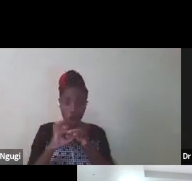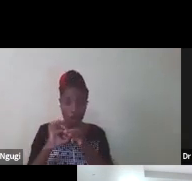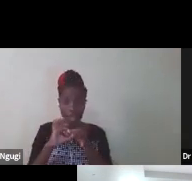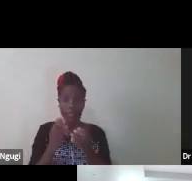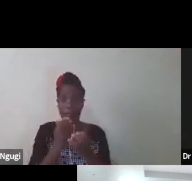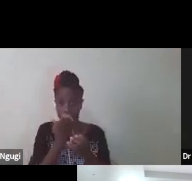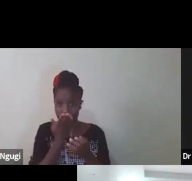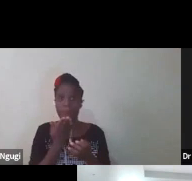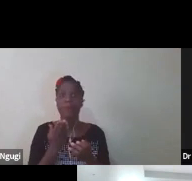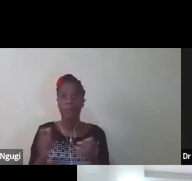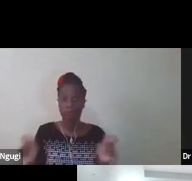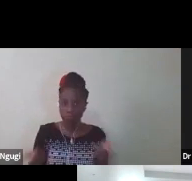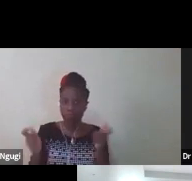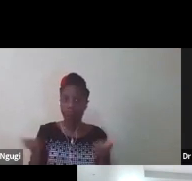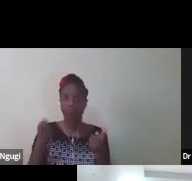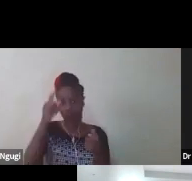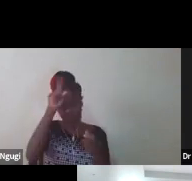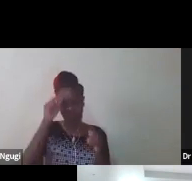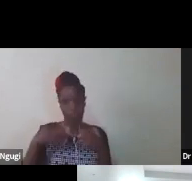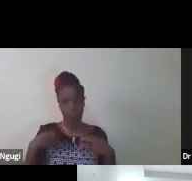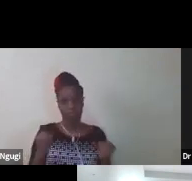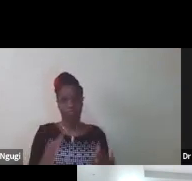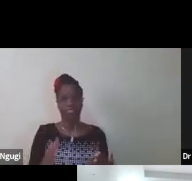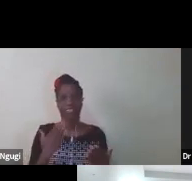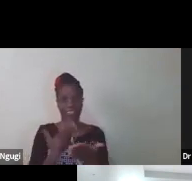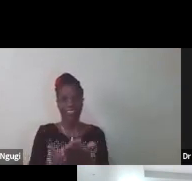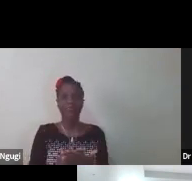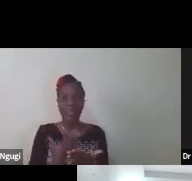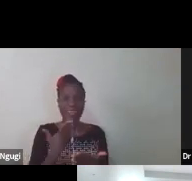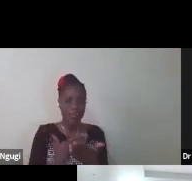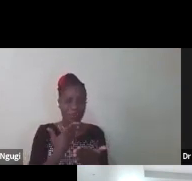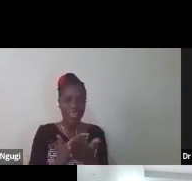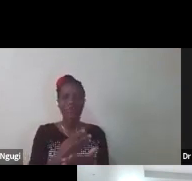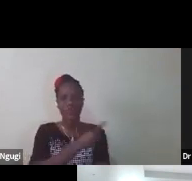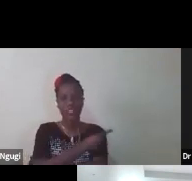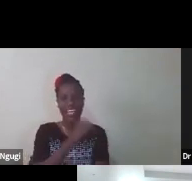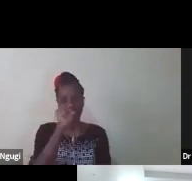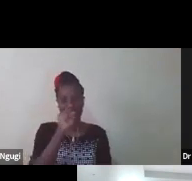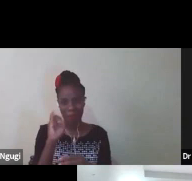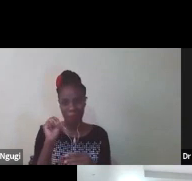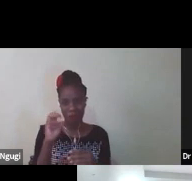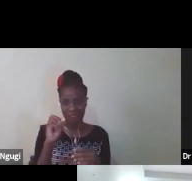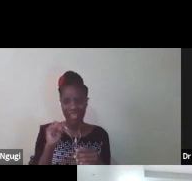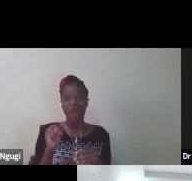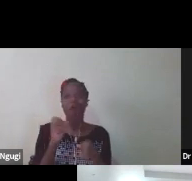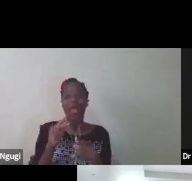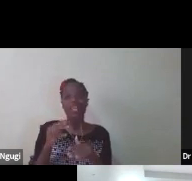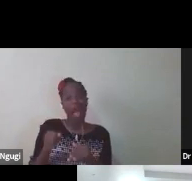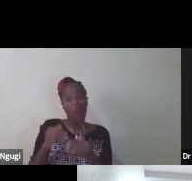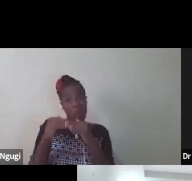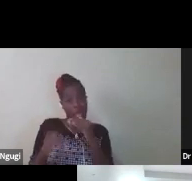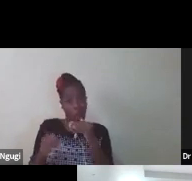issue. Fantastic. Asante sana, Dr. Njuguna. Just, we've got less than 4 minutes to do this.